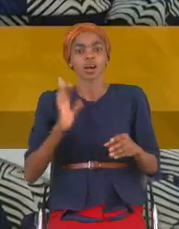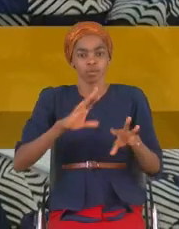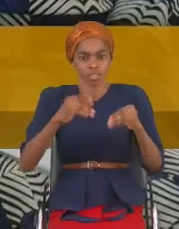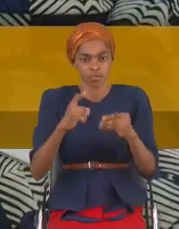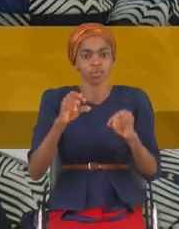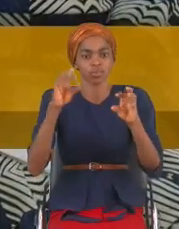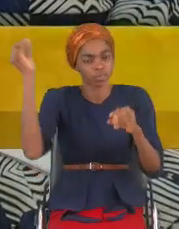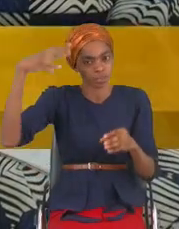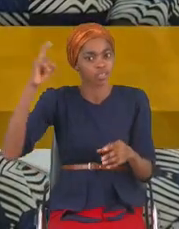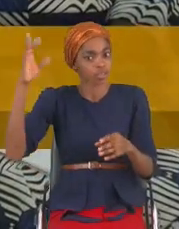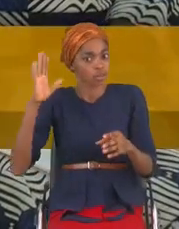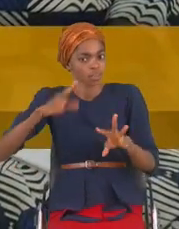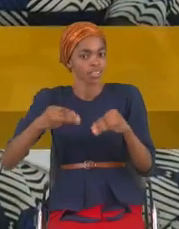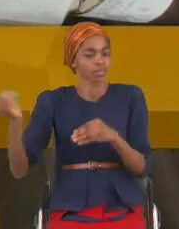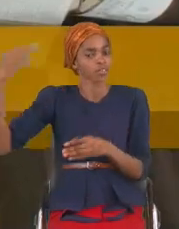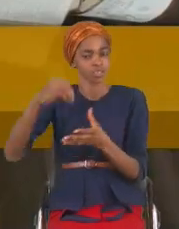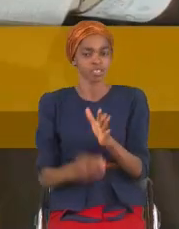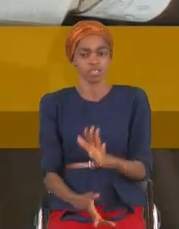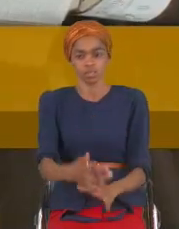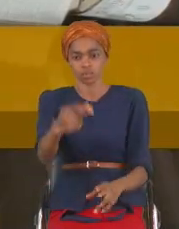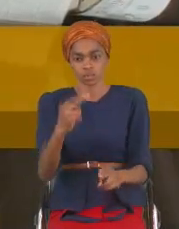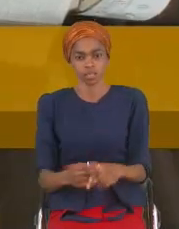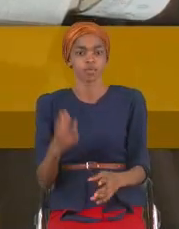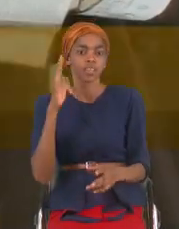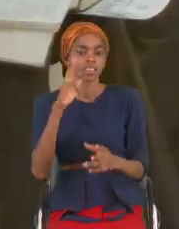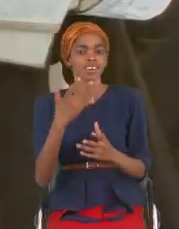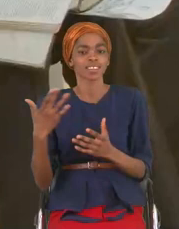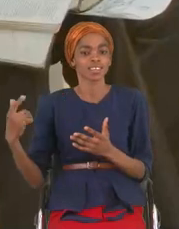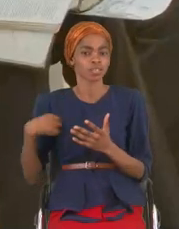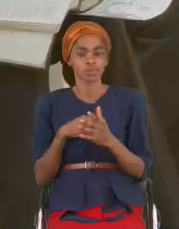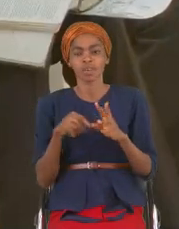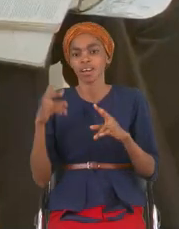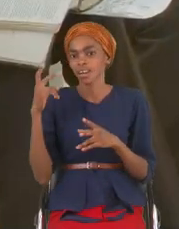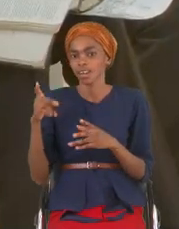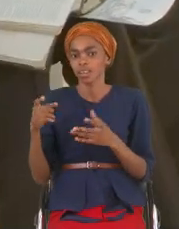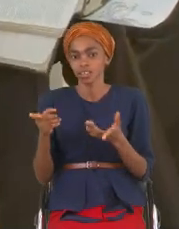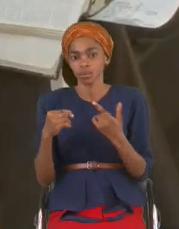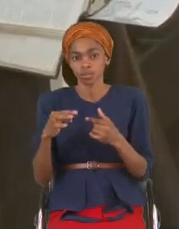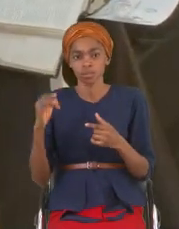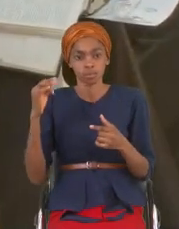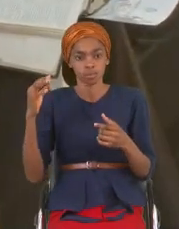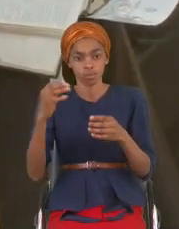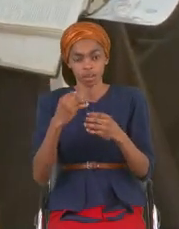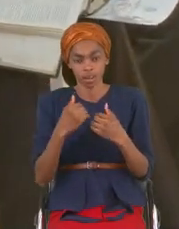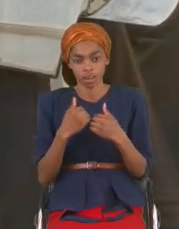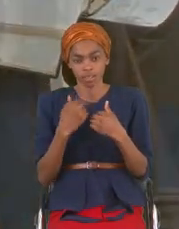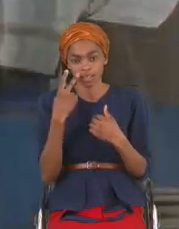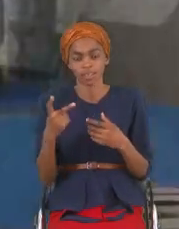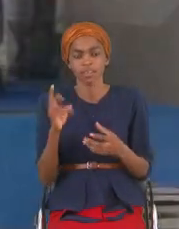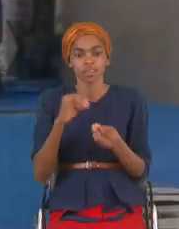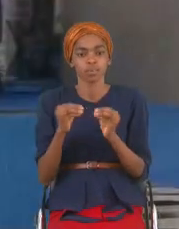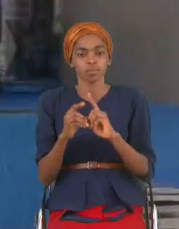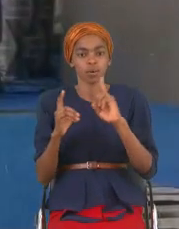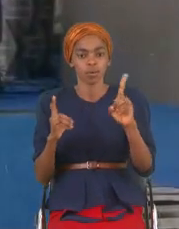I said it will give you grace. Three things we're going to consider. Number one, the models